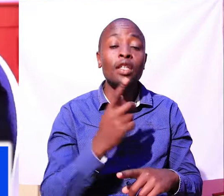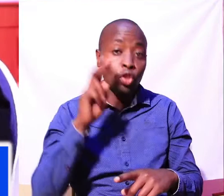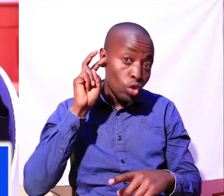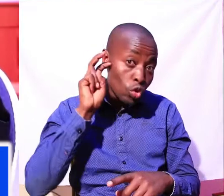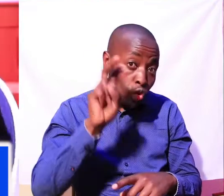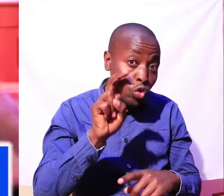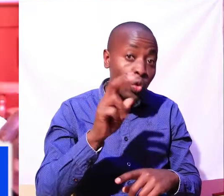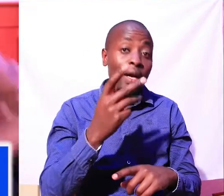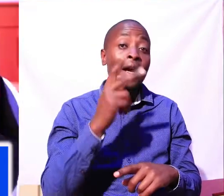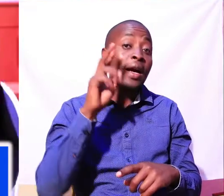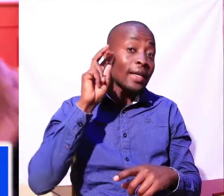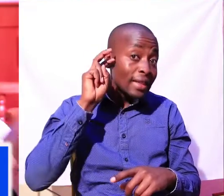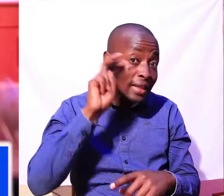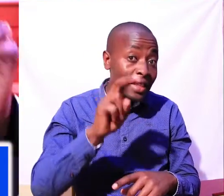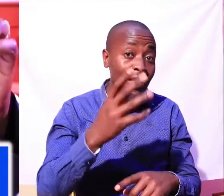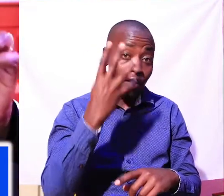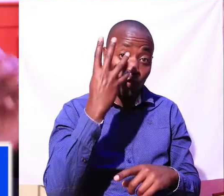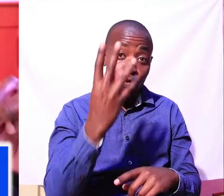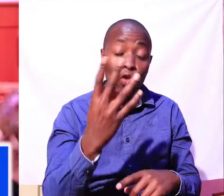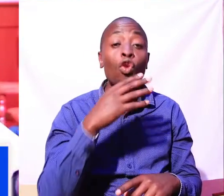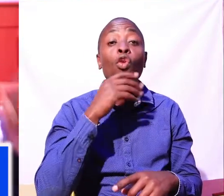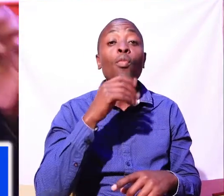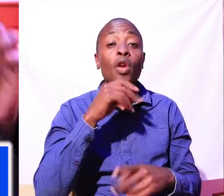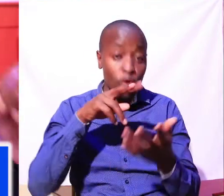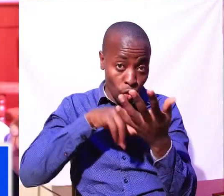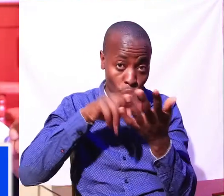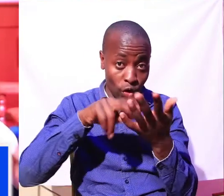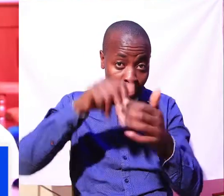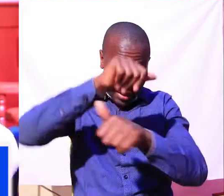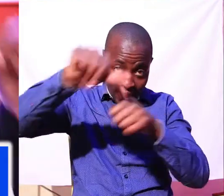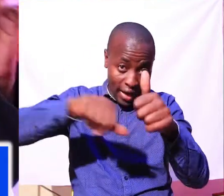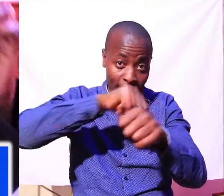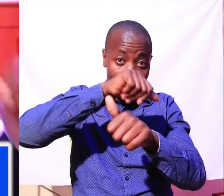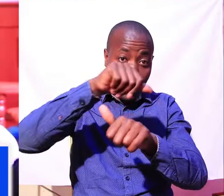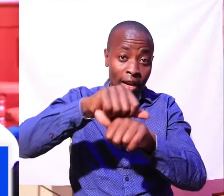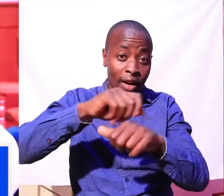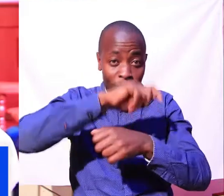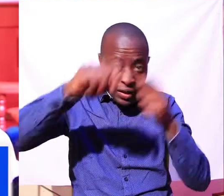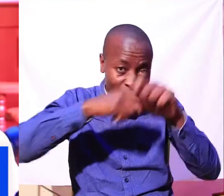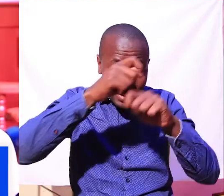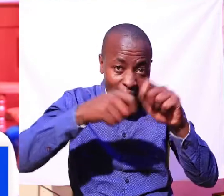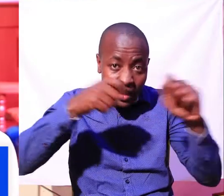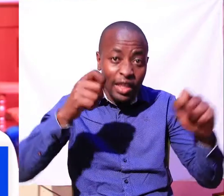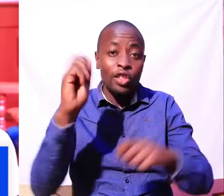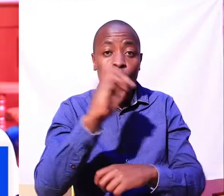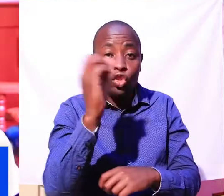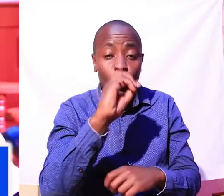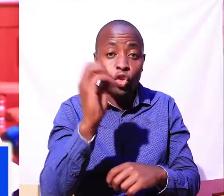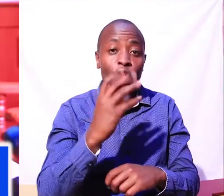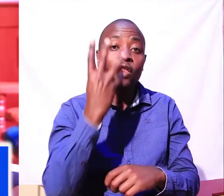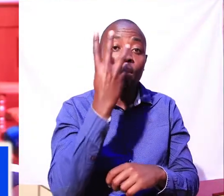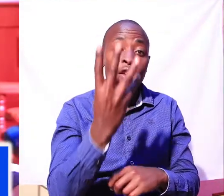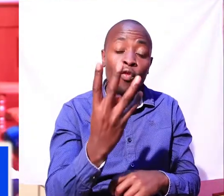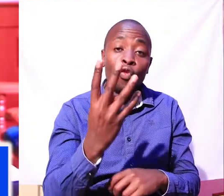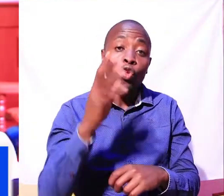four men walking around in the fire, unbound and unharmed, and the fourth one looks